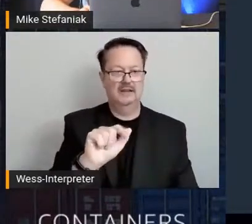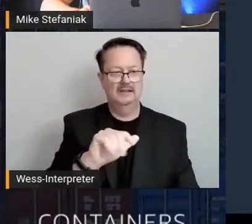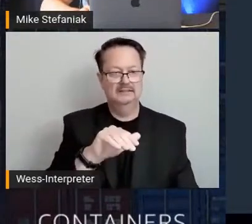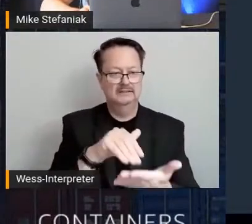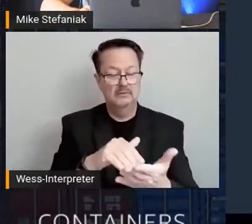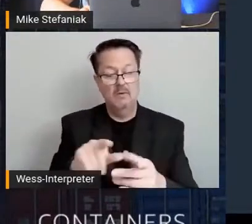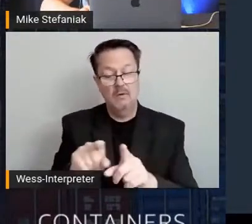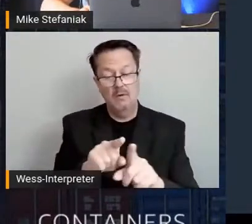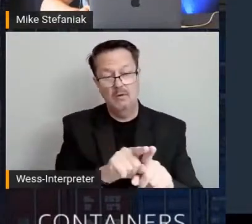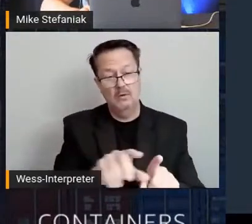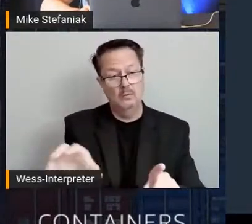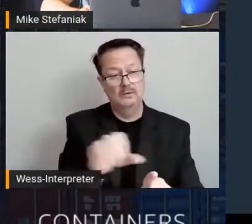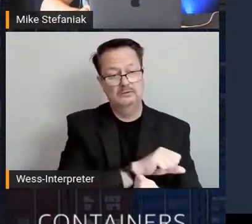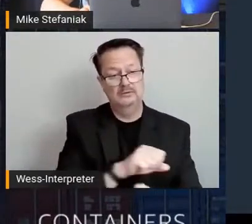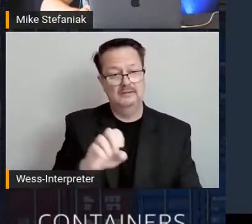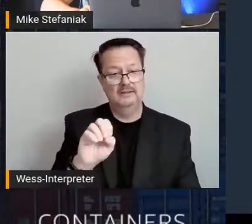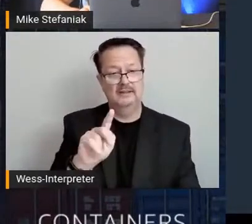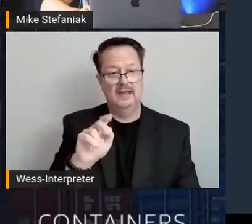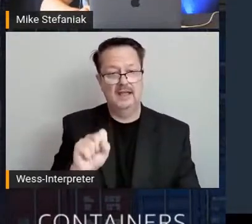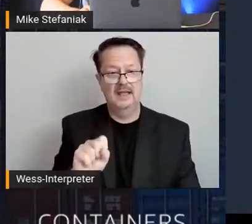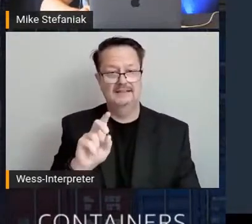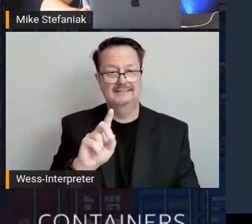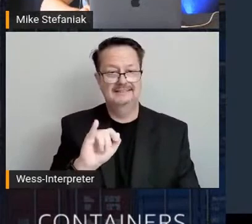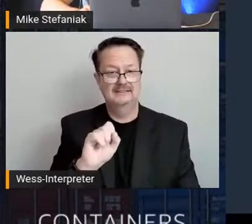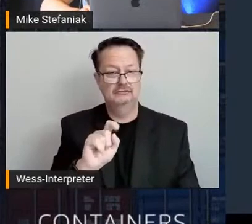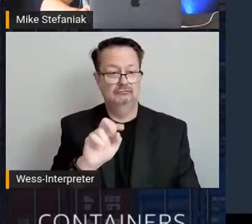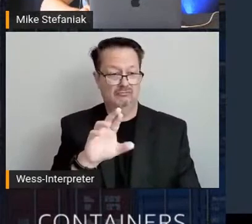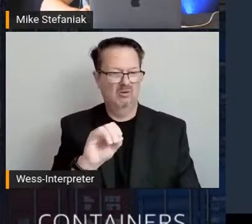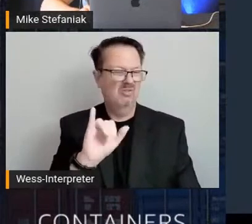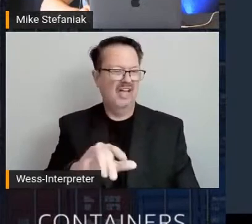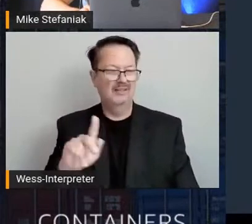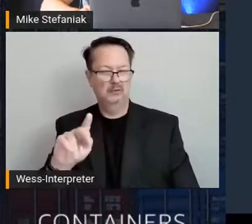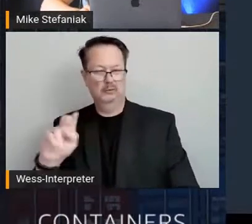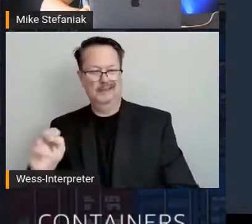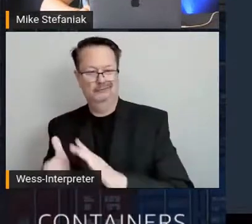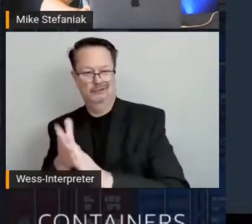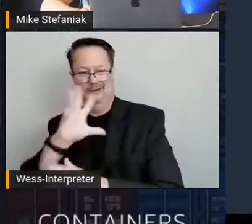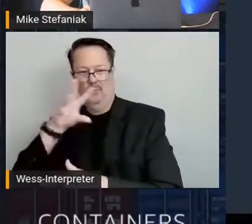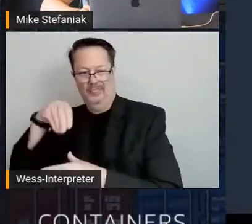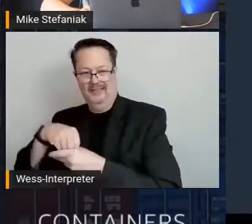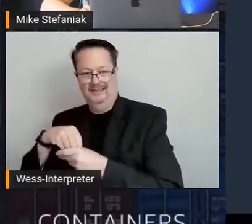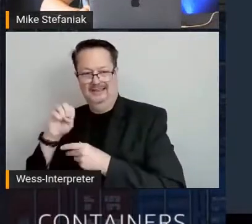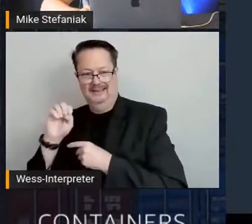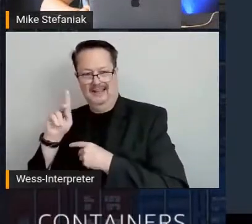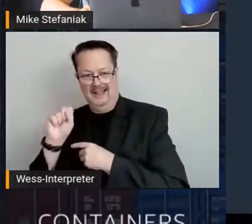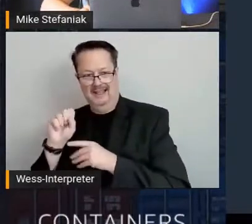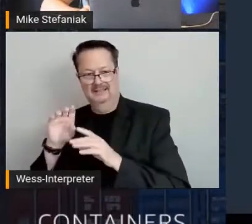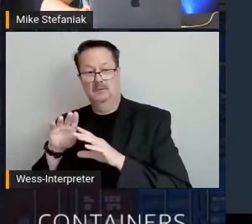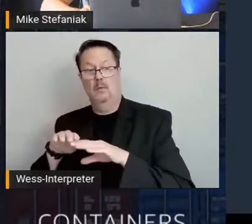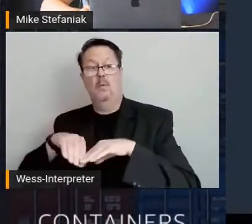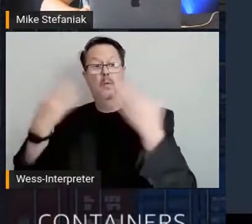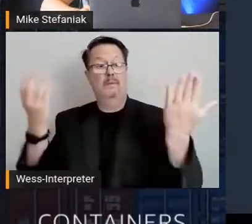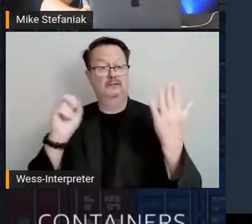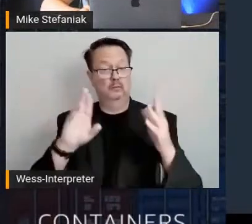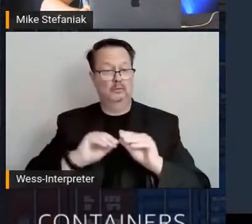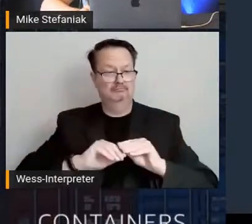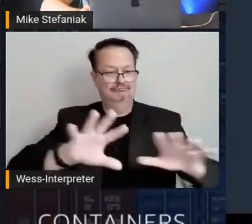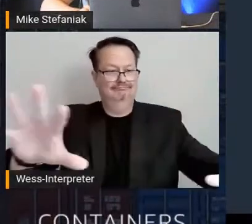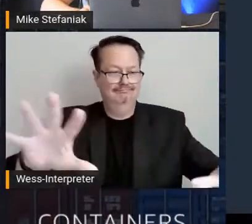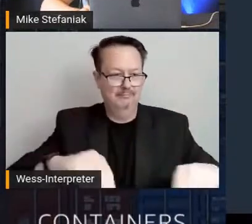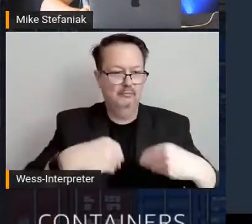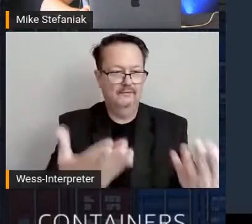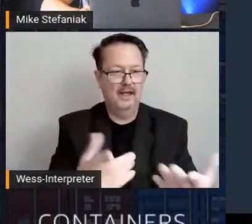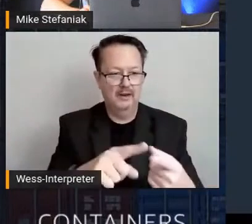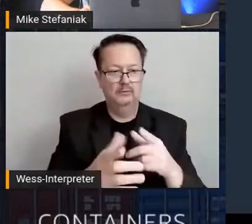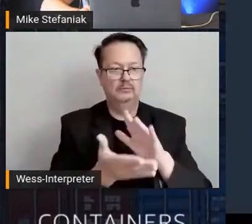the EKS distro, which is really the Kubernetes that we run in EKS, and open sourced it and provide that for you